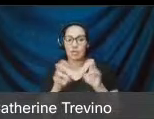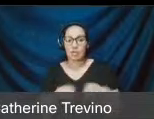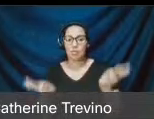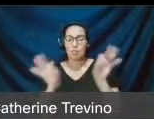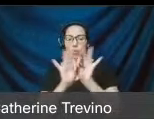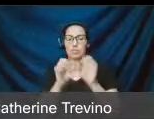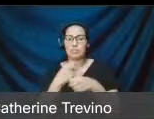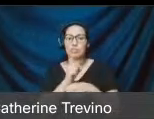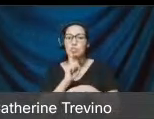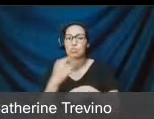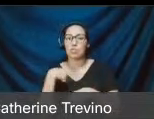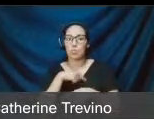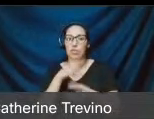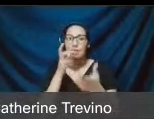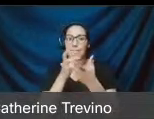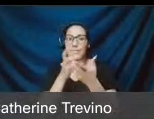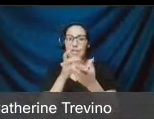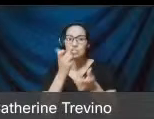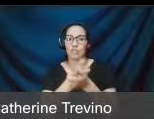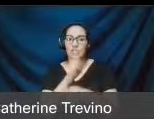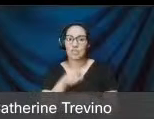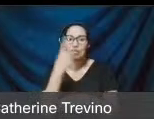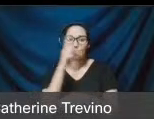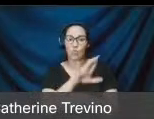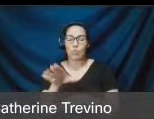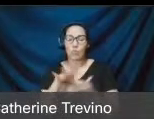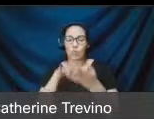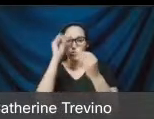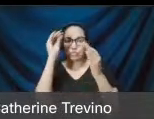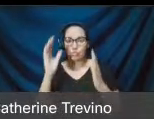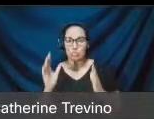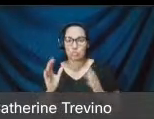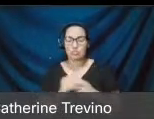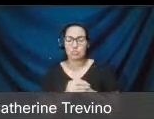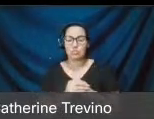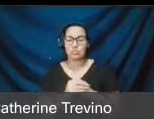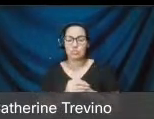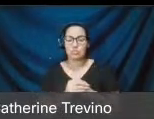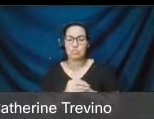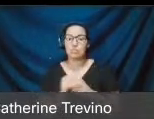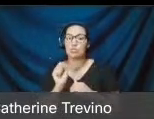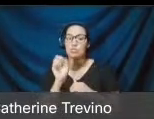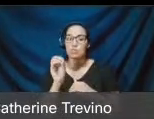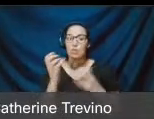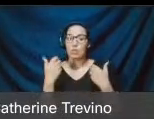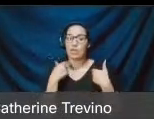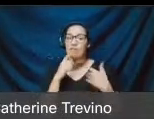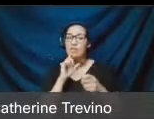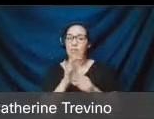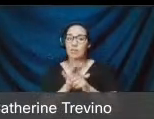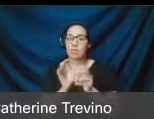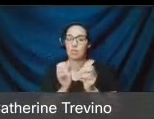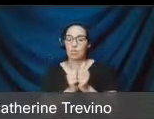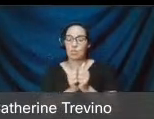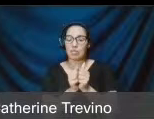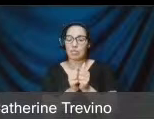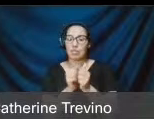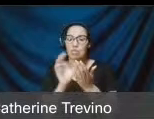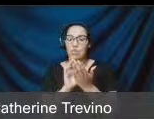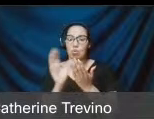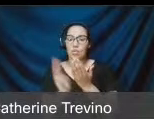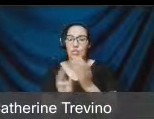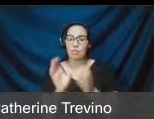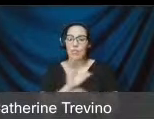we meet the needs of those students. And so we have a commitment with the Curriculum Council